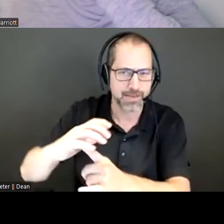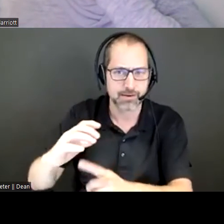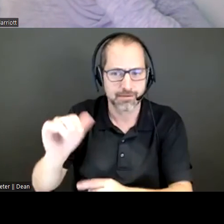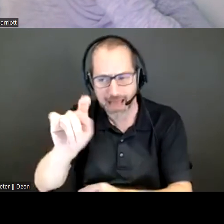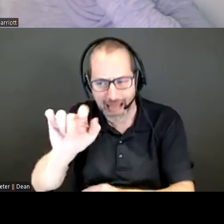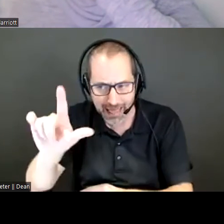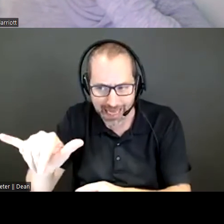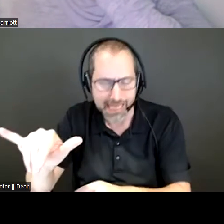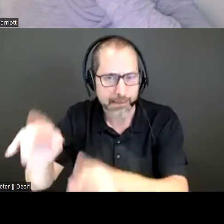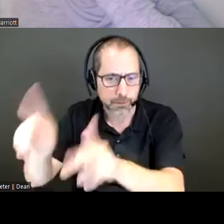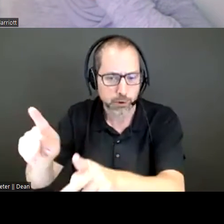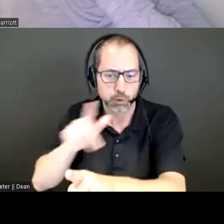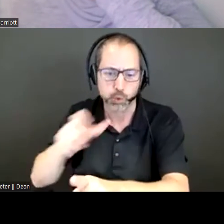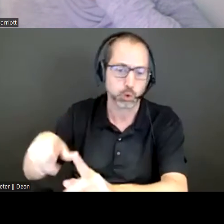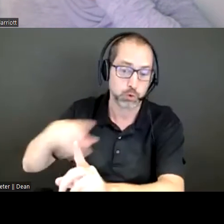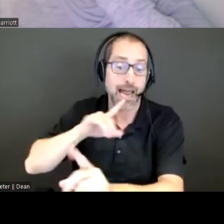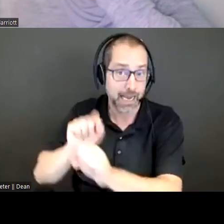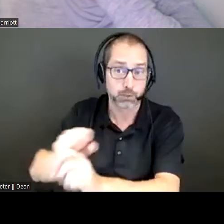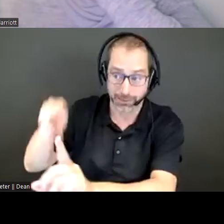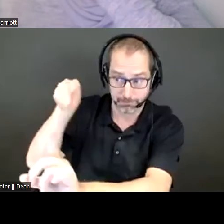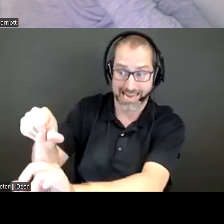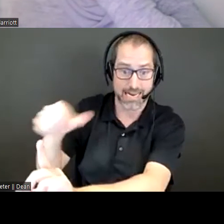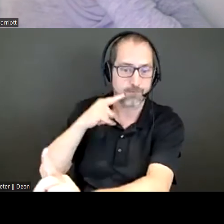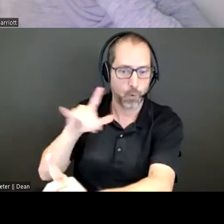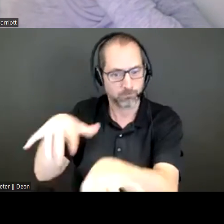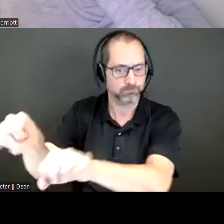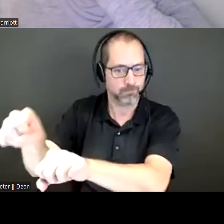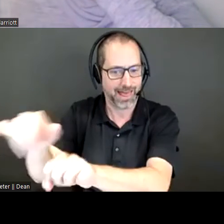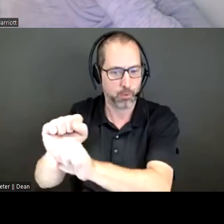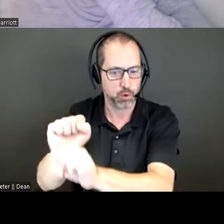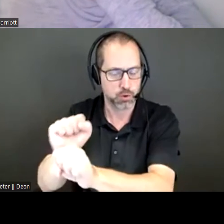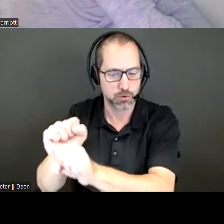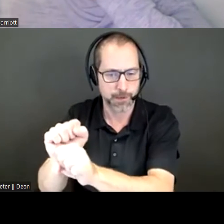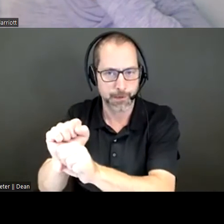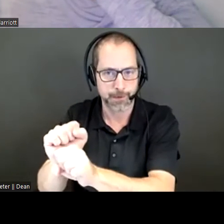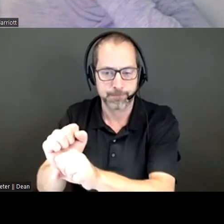paid to do this work of